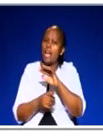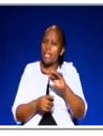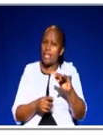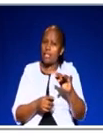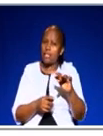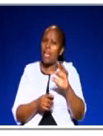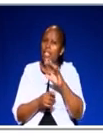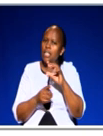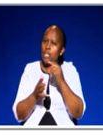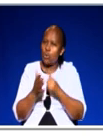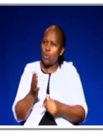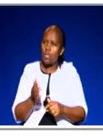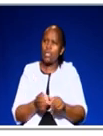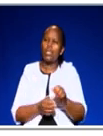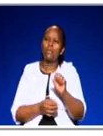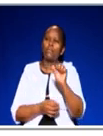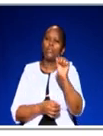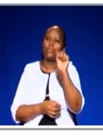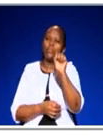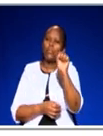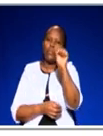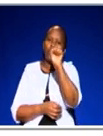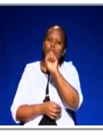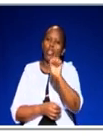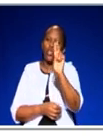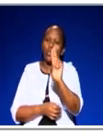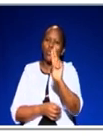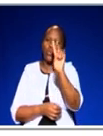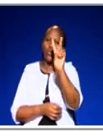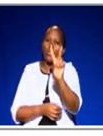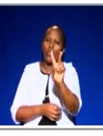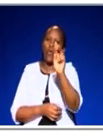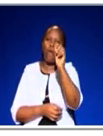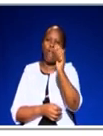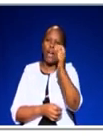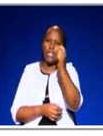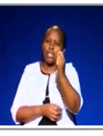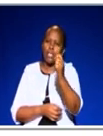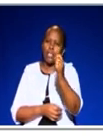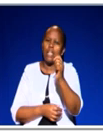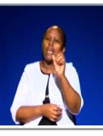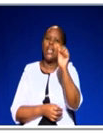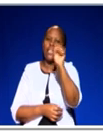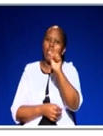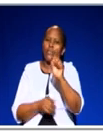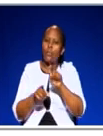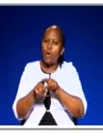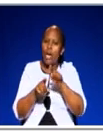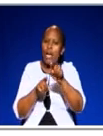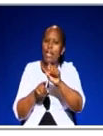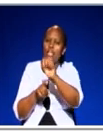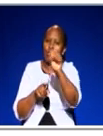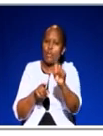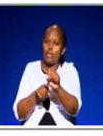the acronym is goes in with the name SUVAT, where S stands for displacement, U stands